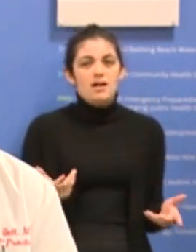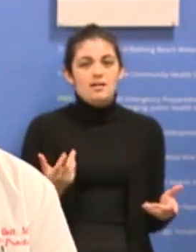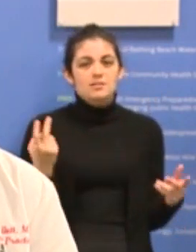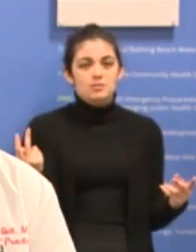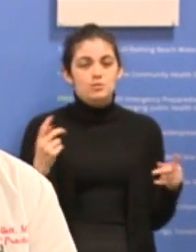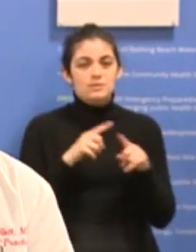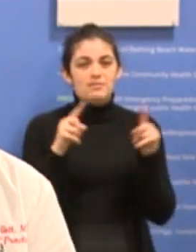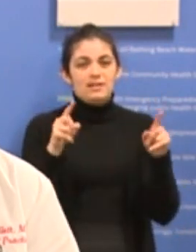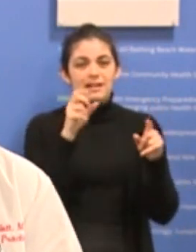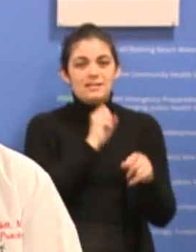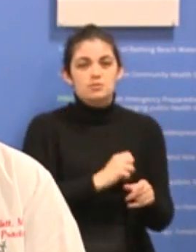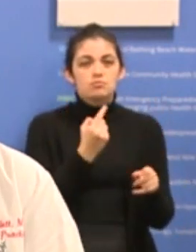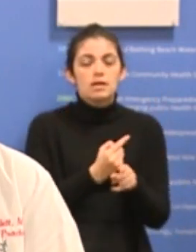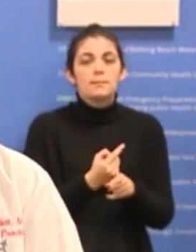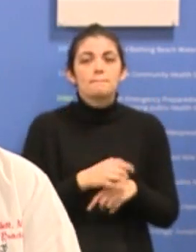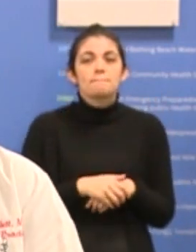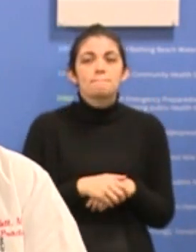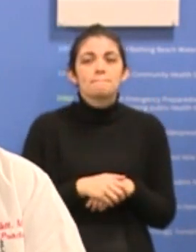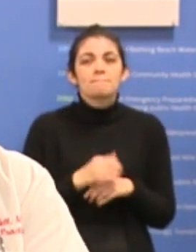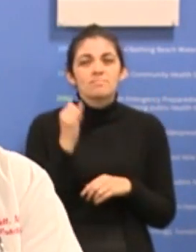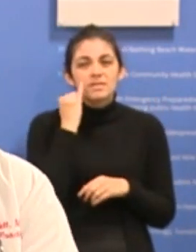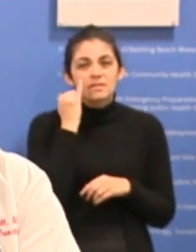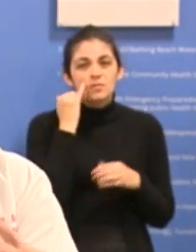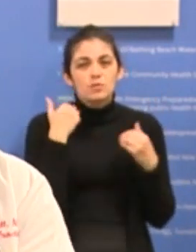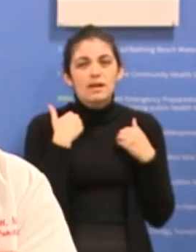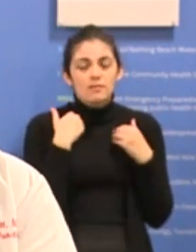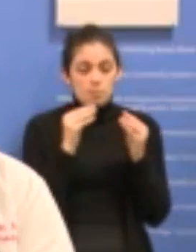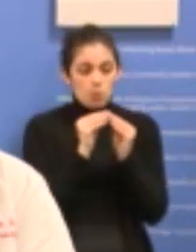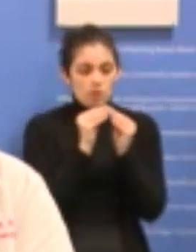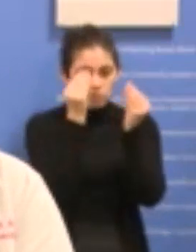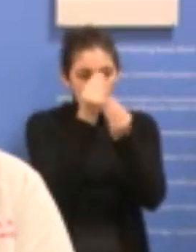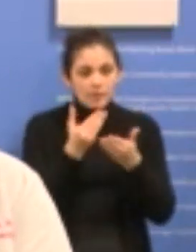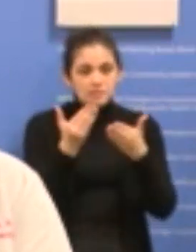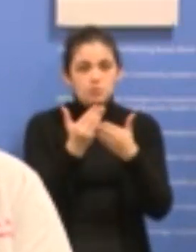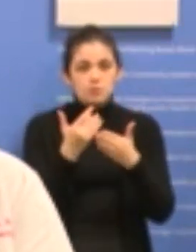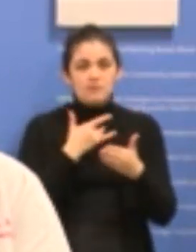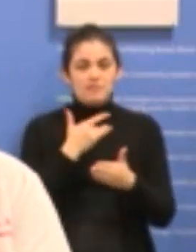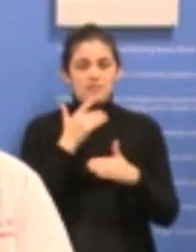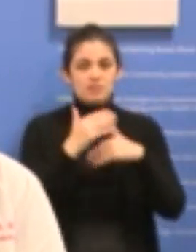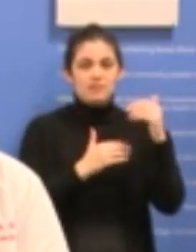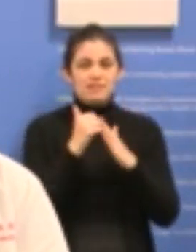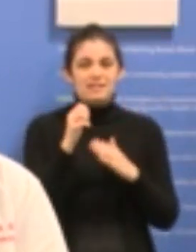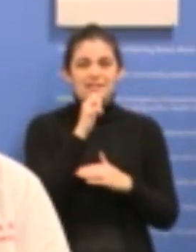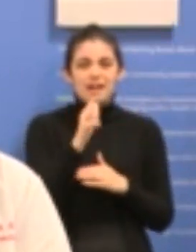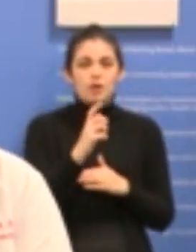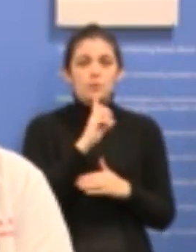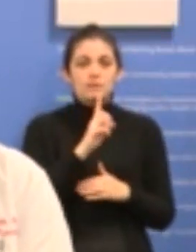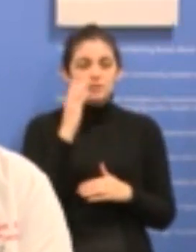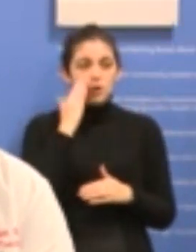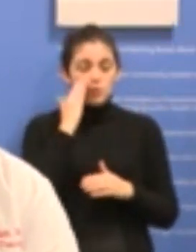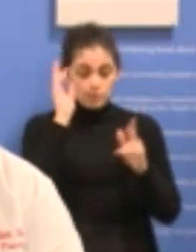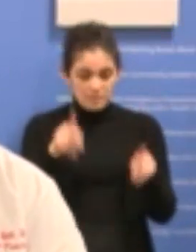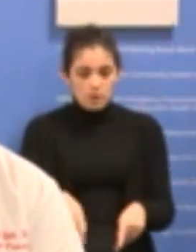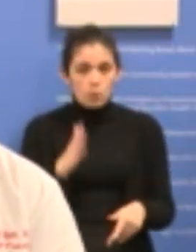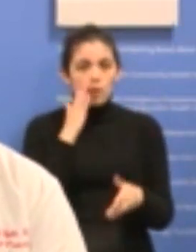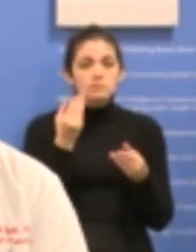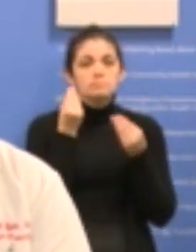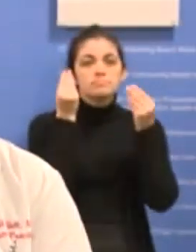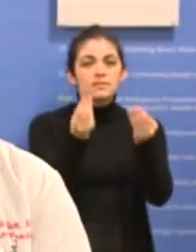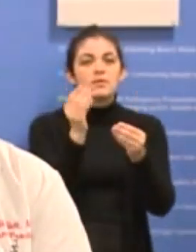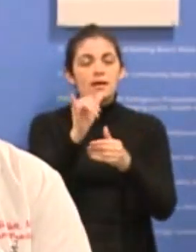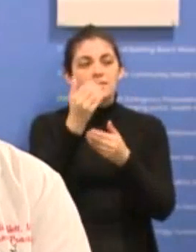2 different ages, right? If we have additional data, whenever we feel comfortable that it's not going to be identifiable, we will give you that